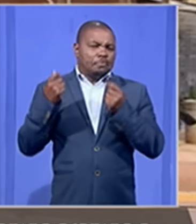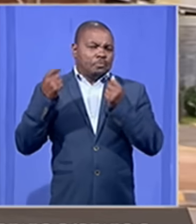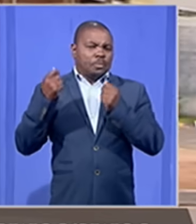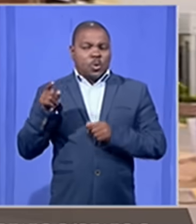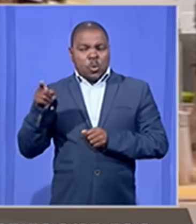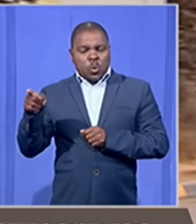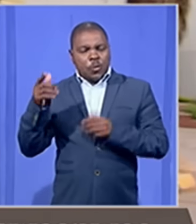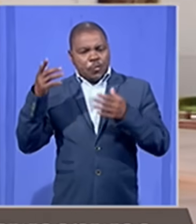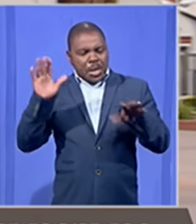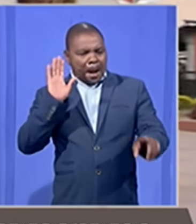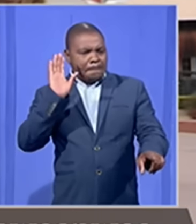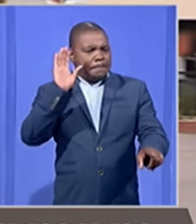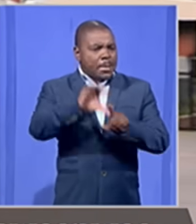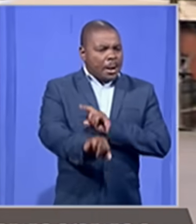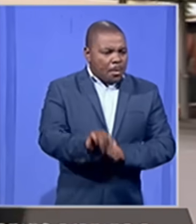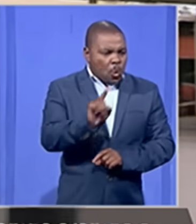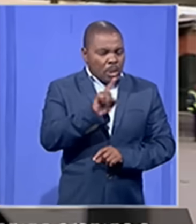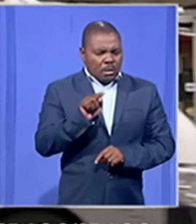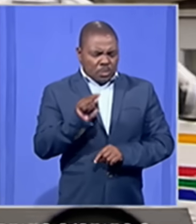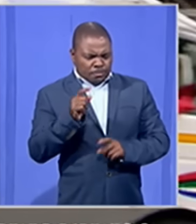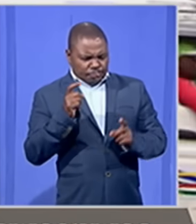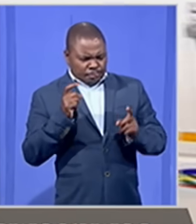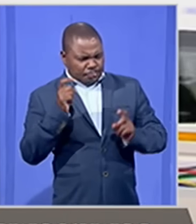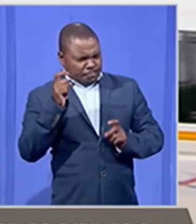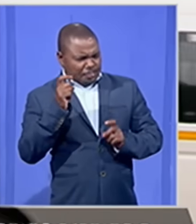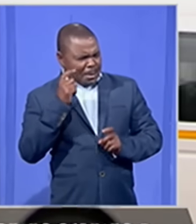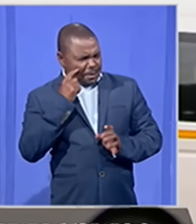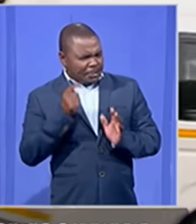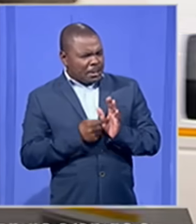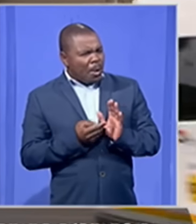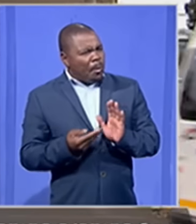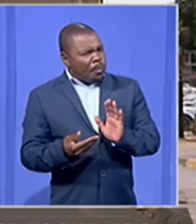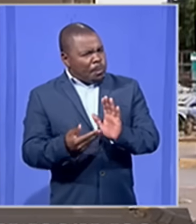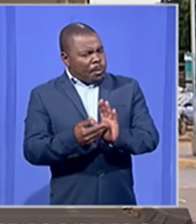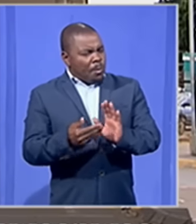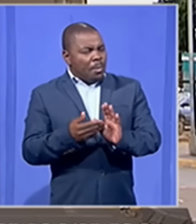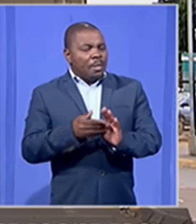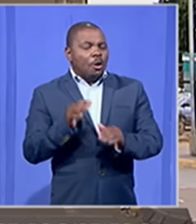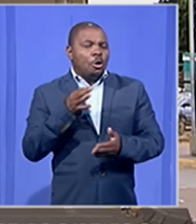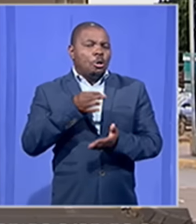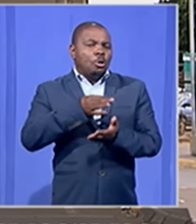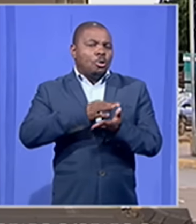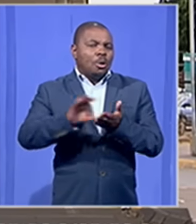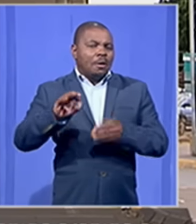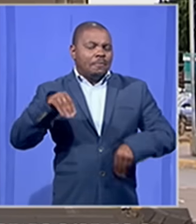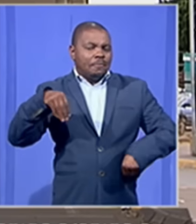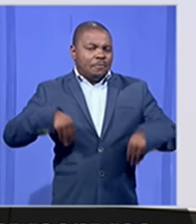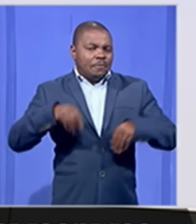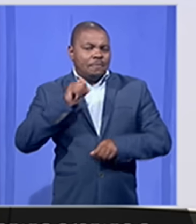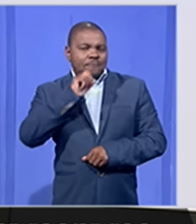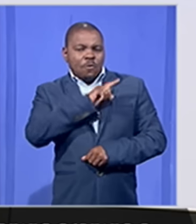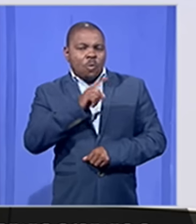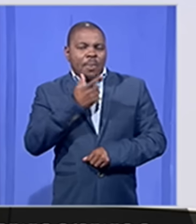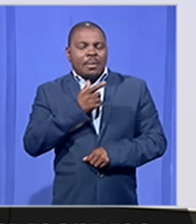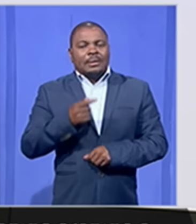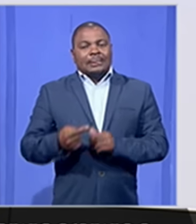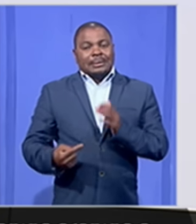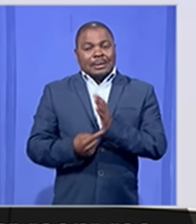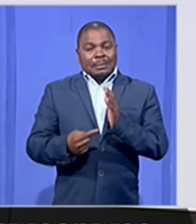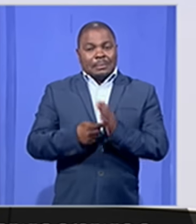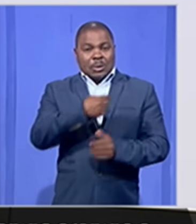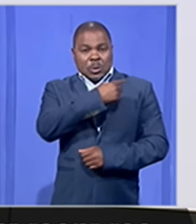had uncovered suspicions and evidence of tender fraud at Tembisa Hospital, had made